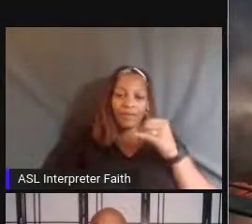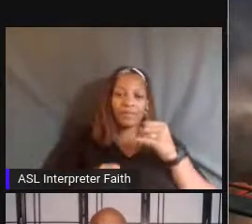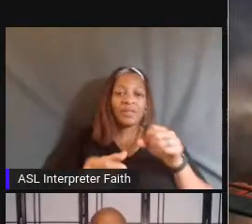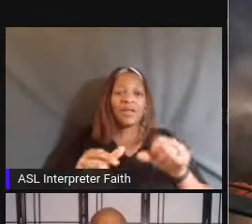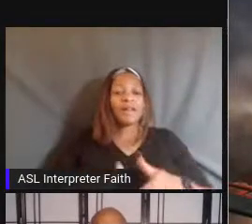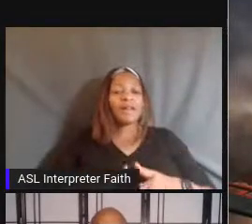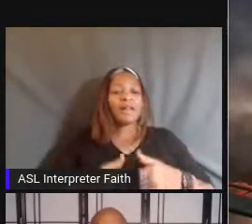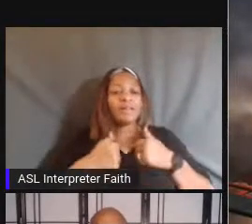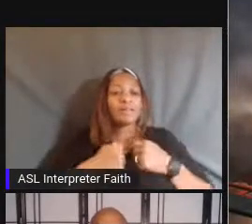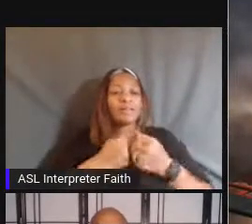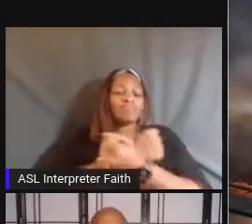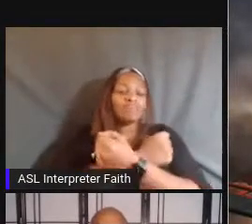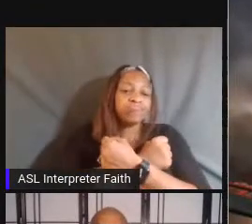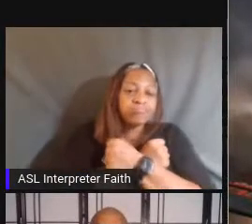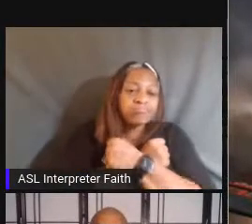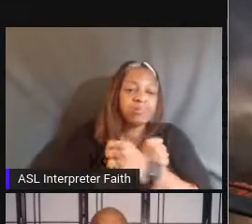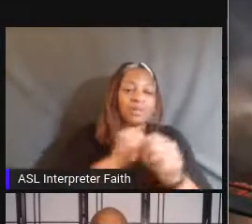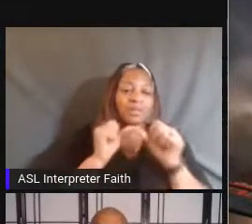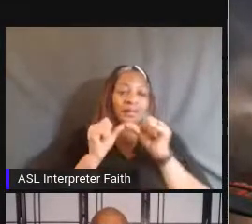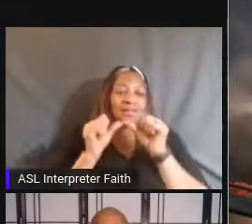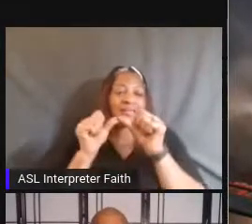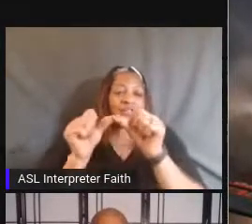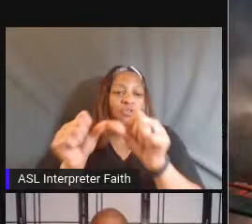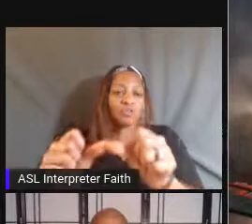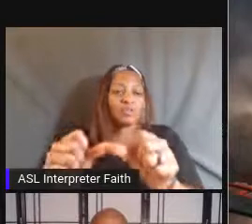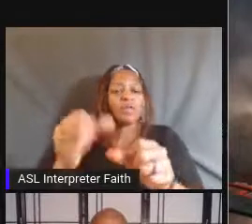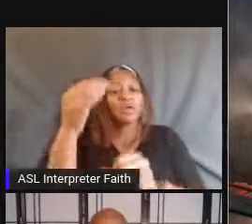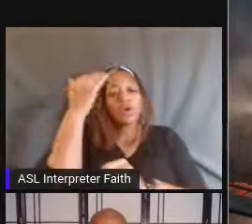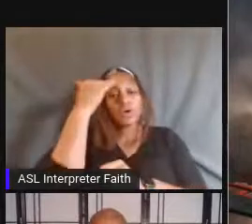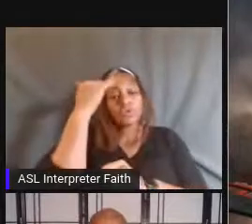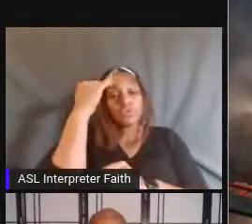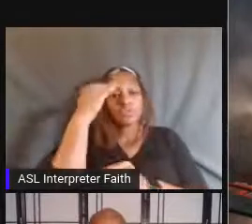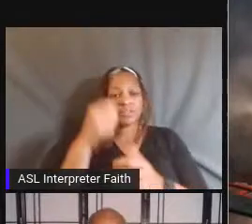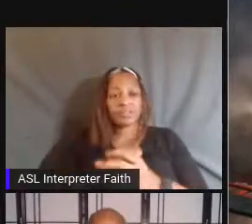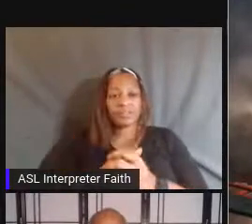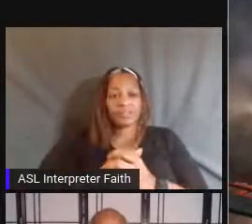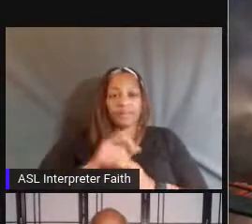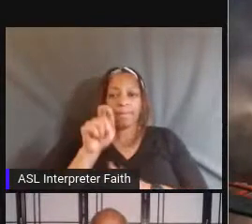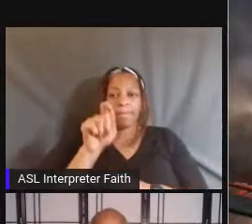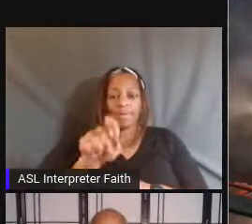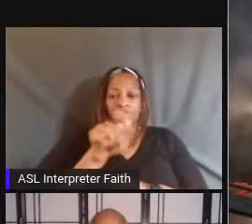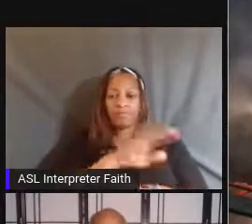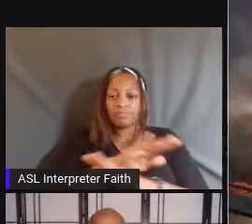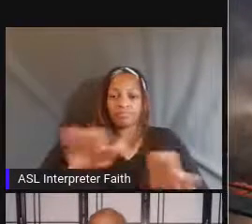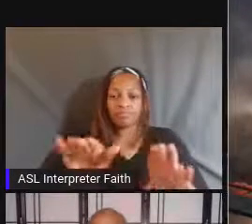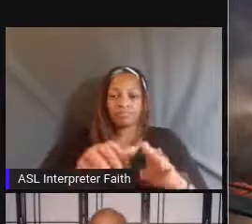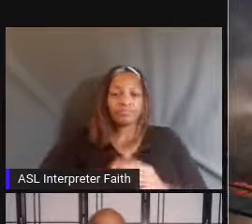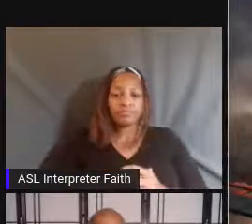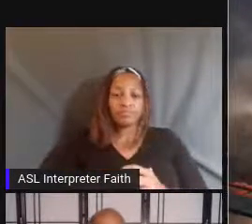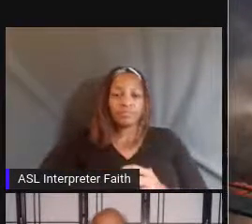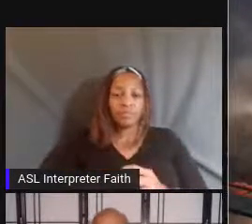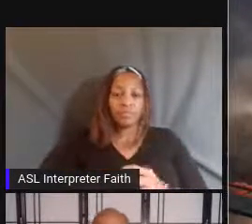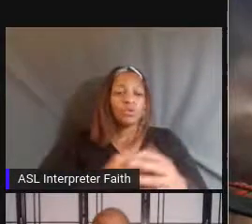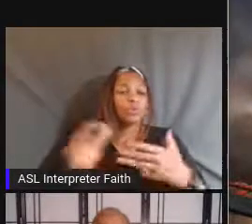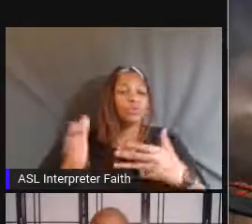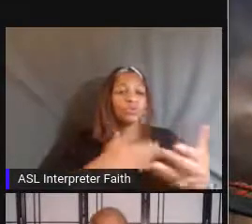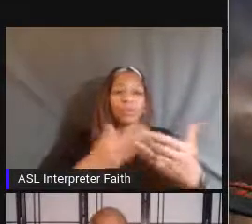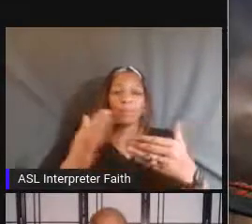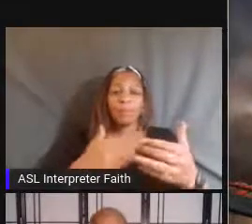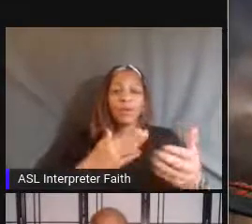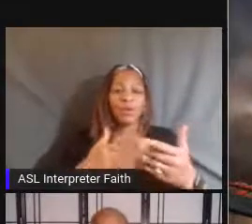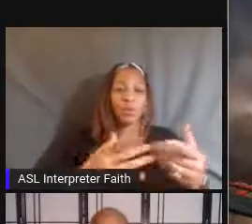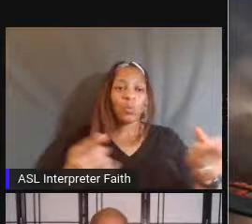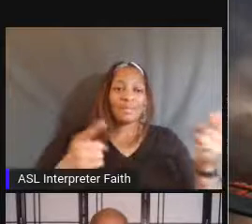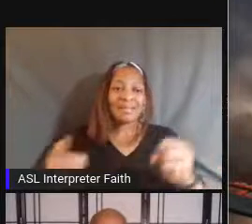infinite, eternal, and ever expanding consciousness, period. So no matter what is